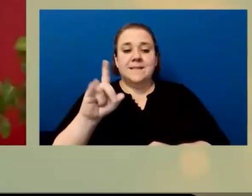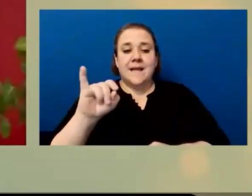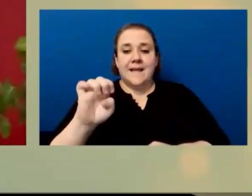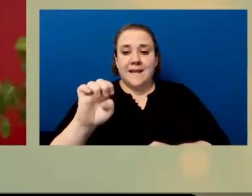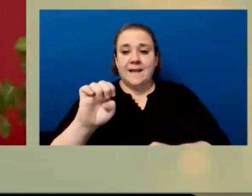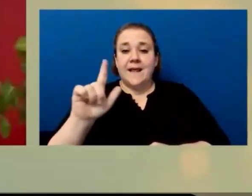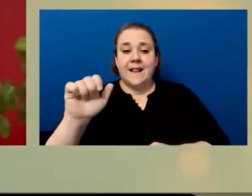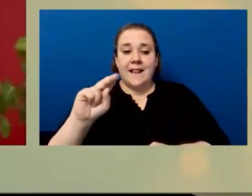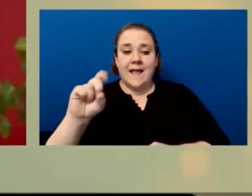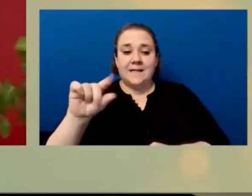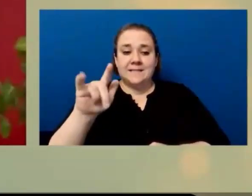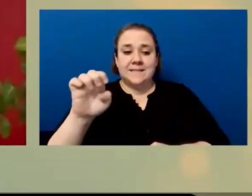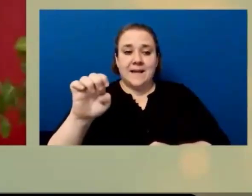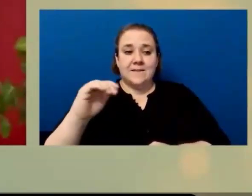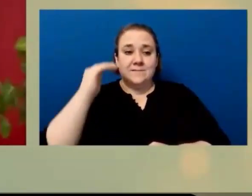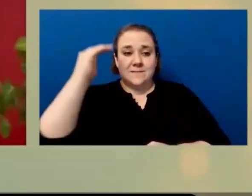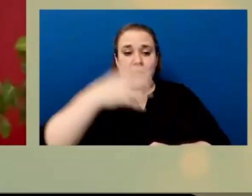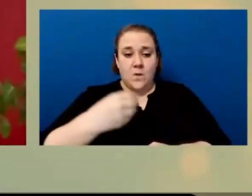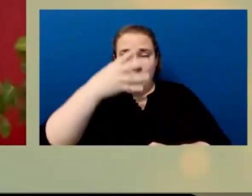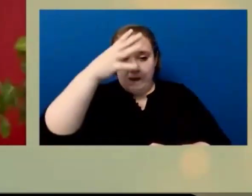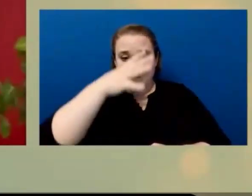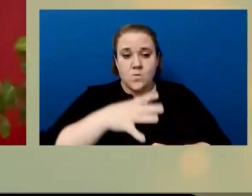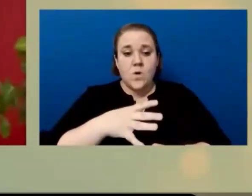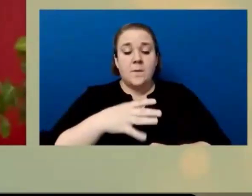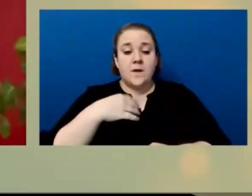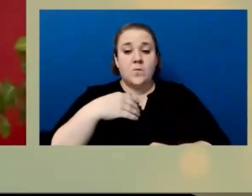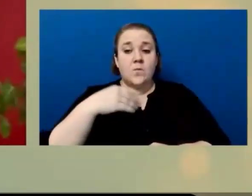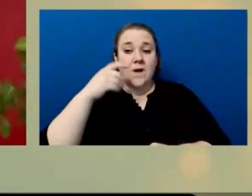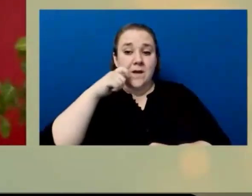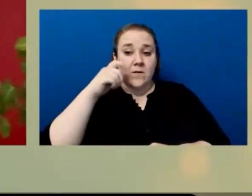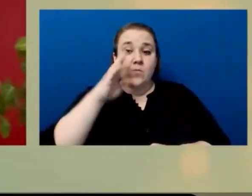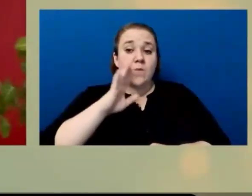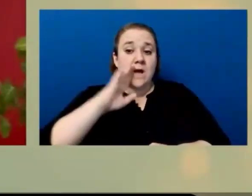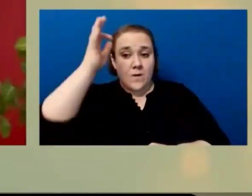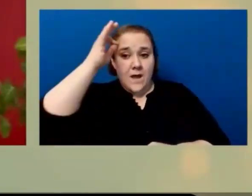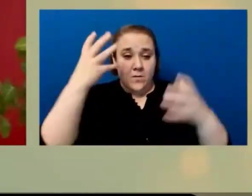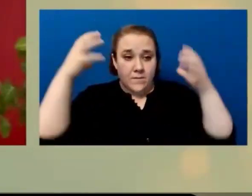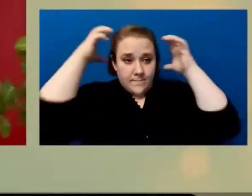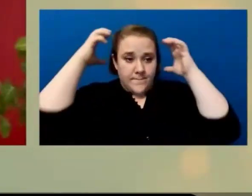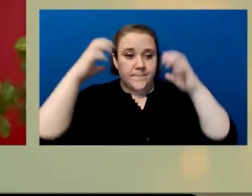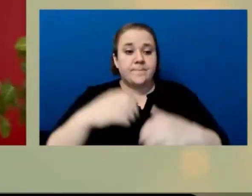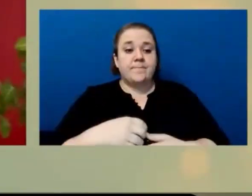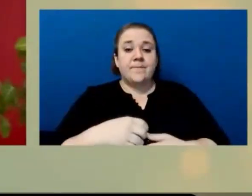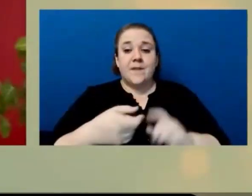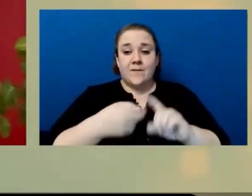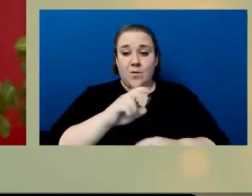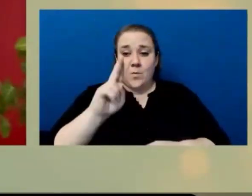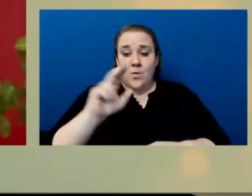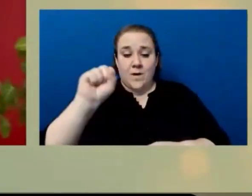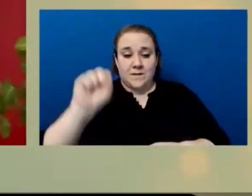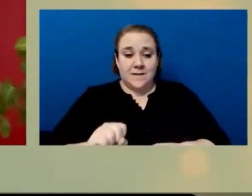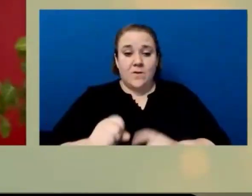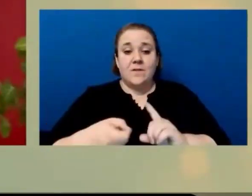I'm Sadie Lansdale, a tall white woman with brown hair pulled back in my church bun. Greetings from the United States South,